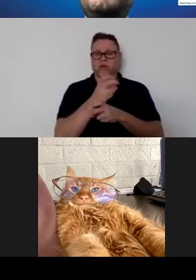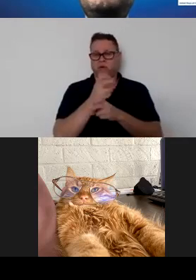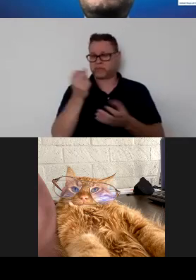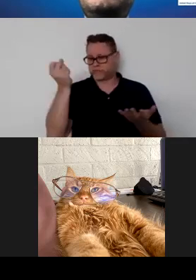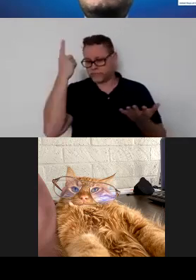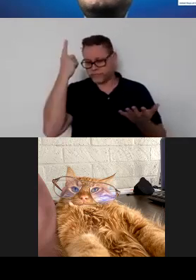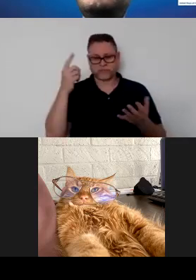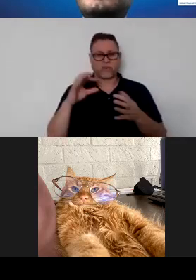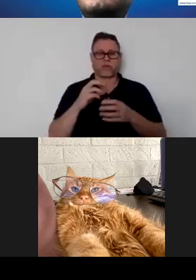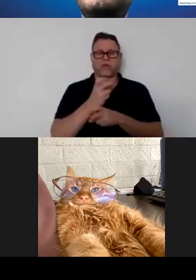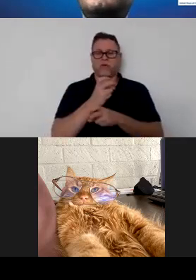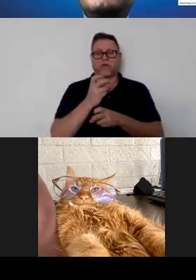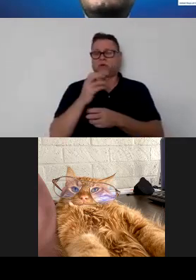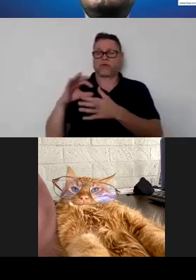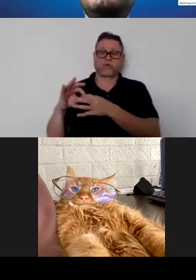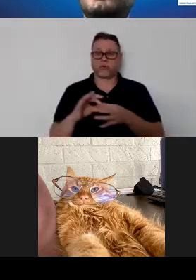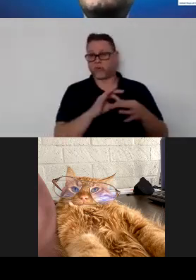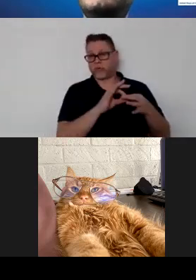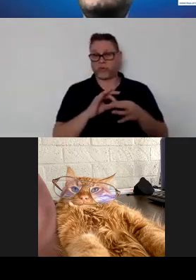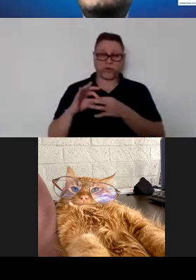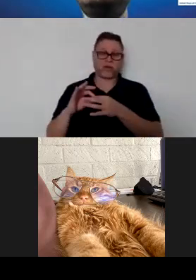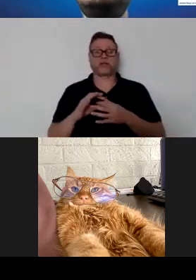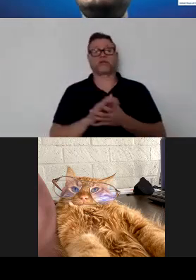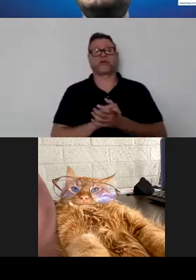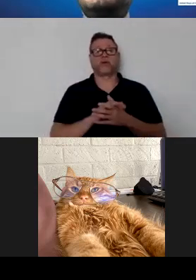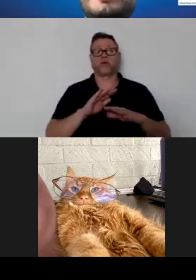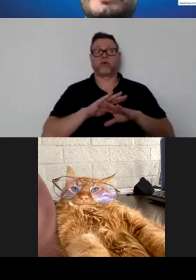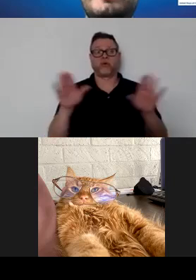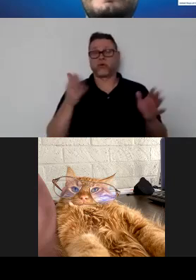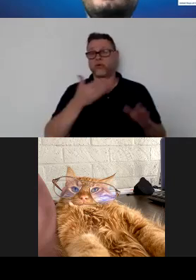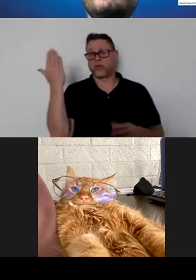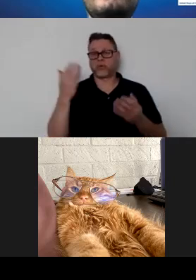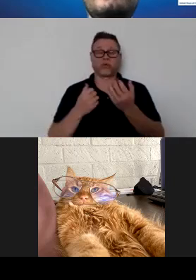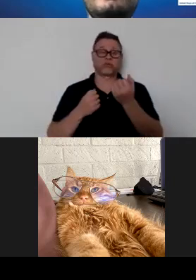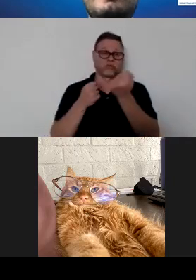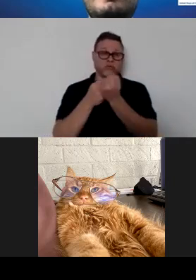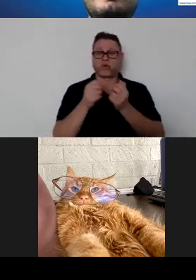to coordinate at the local level without support and leadership to do so.